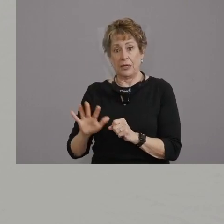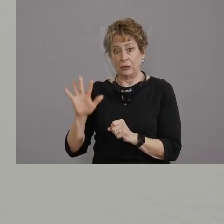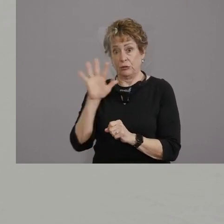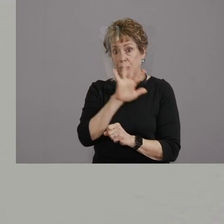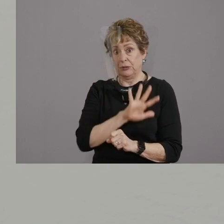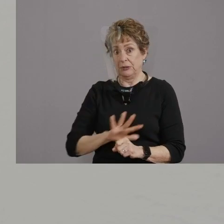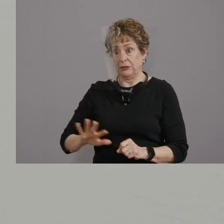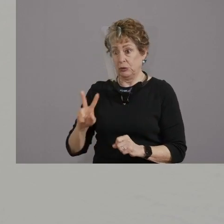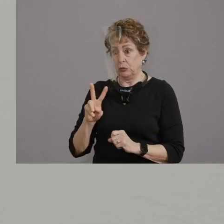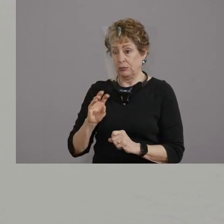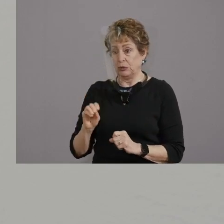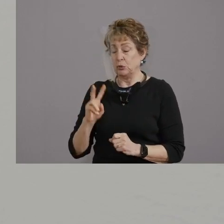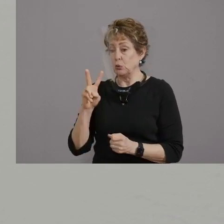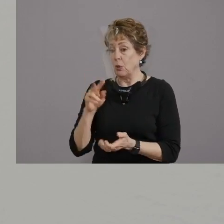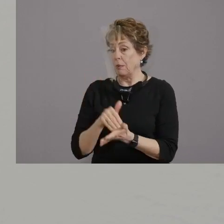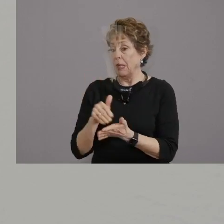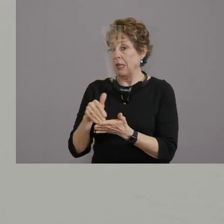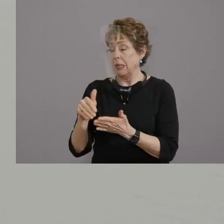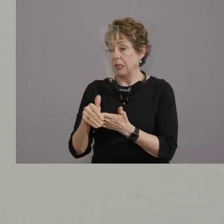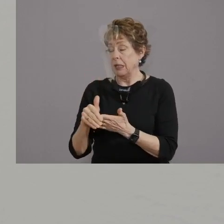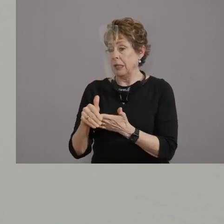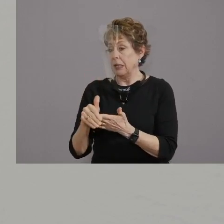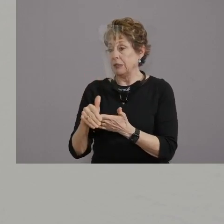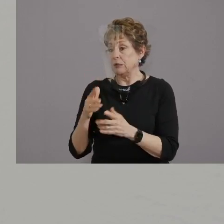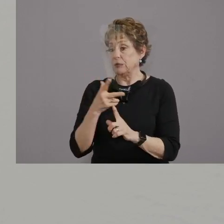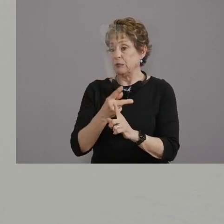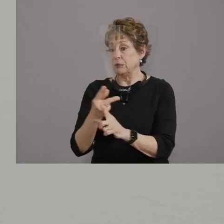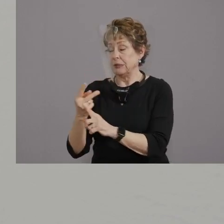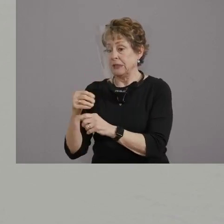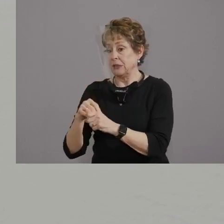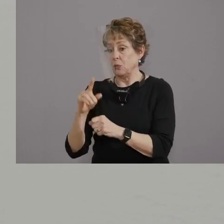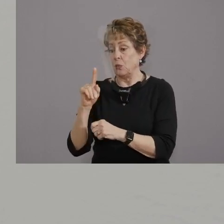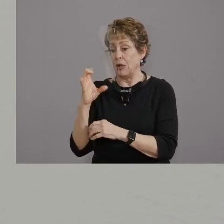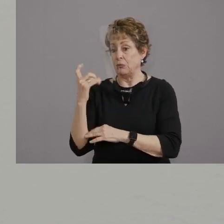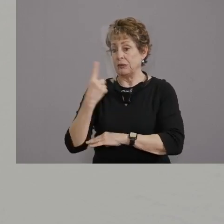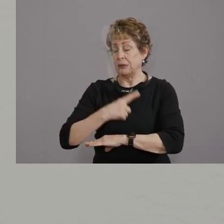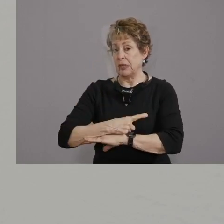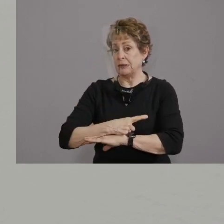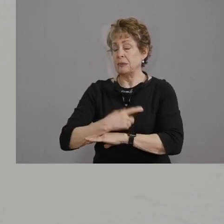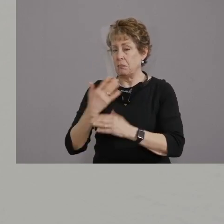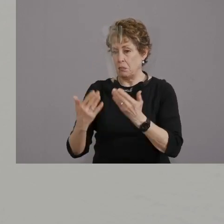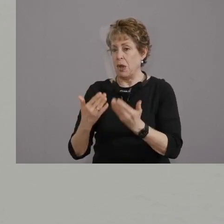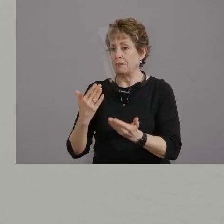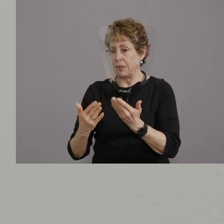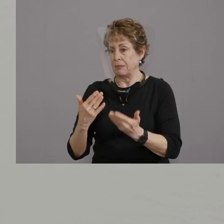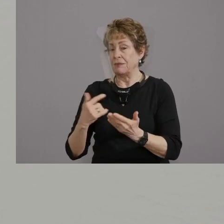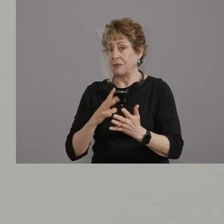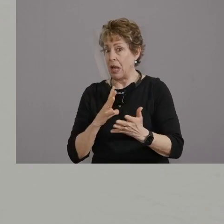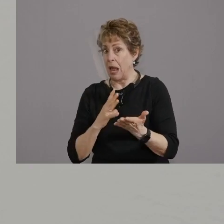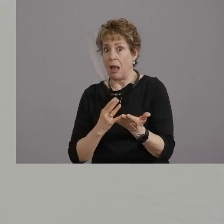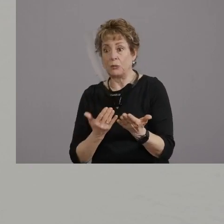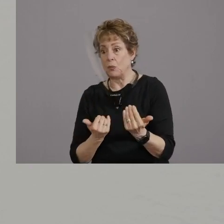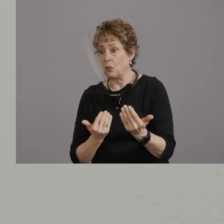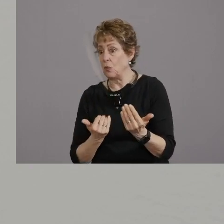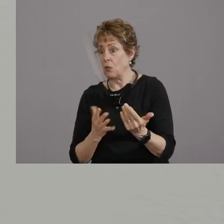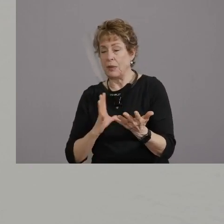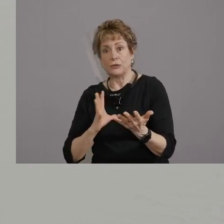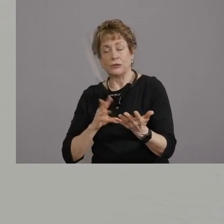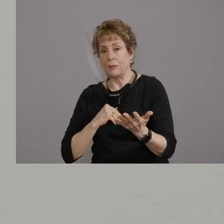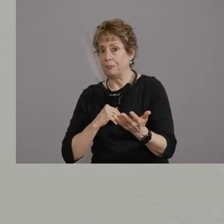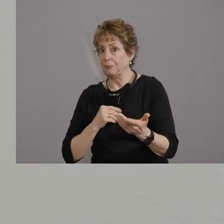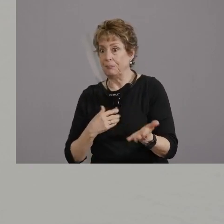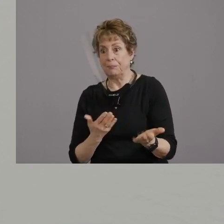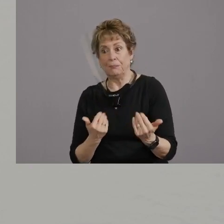in 100 days, I would imagine. We always try to rise to the challenge, and so we'll continue to increase